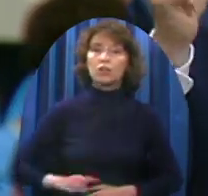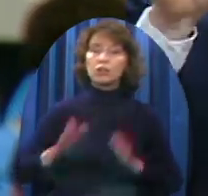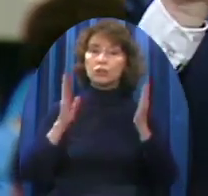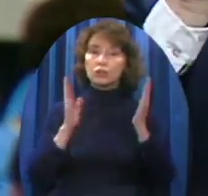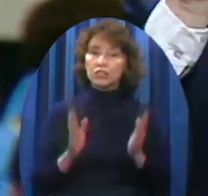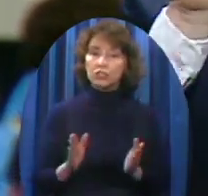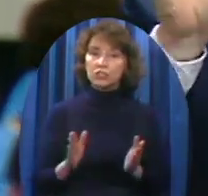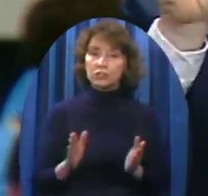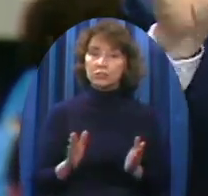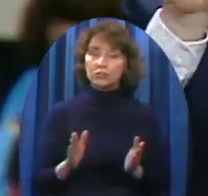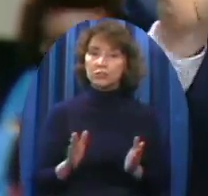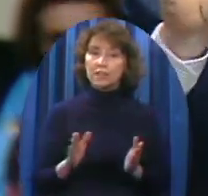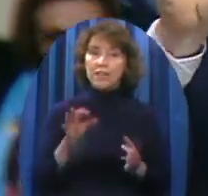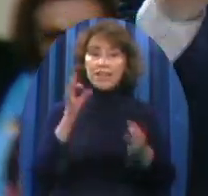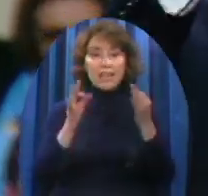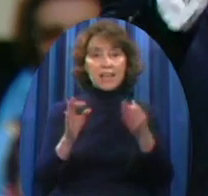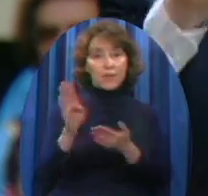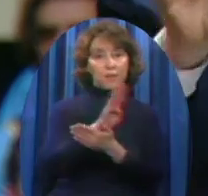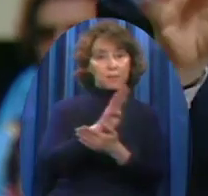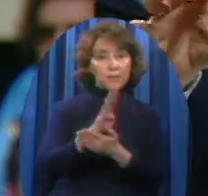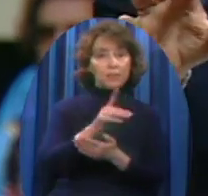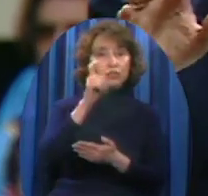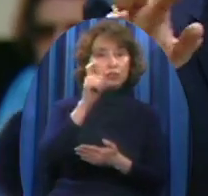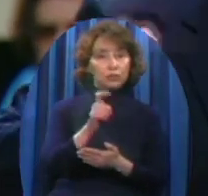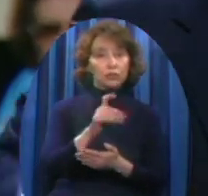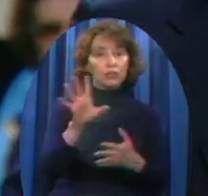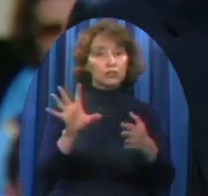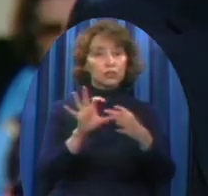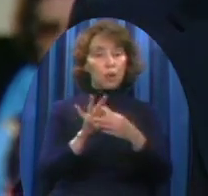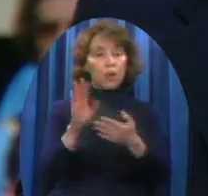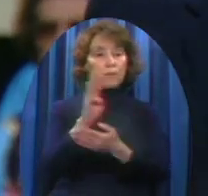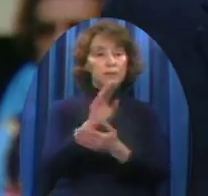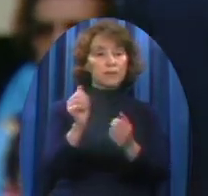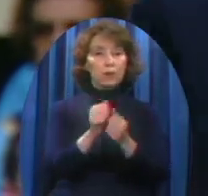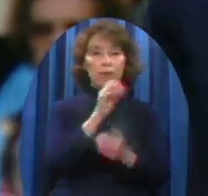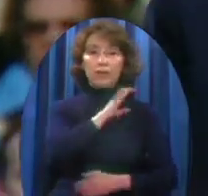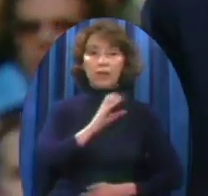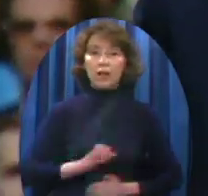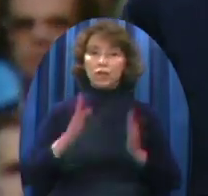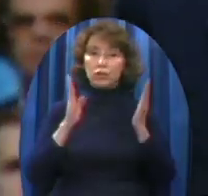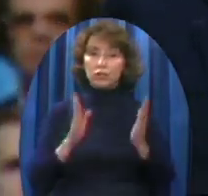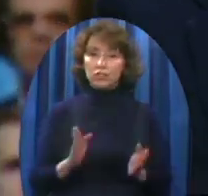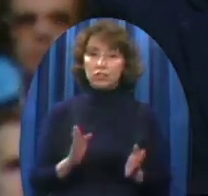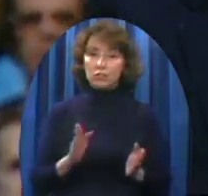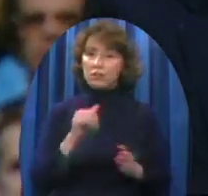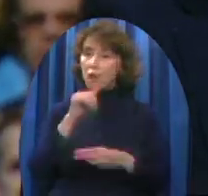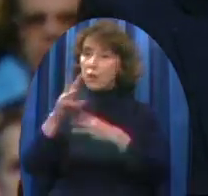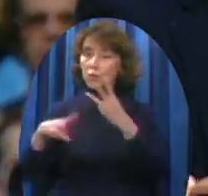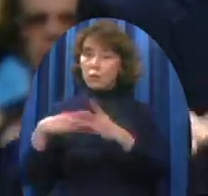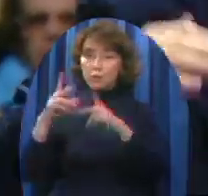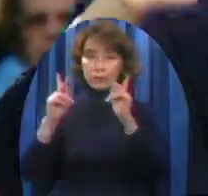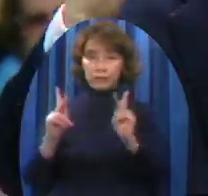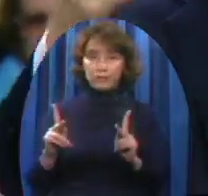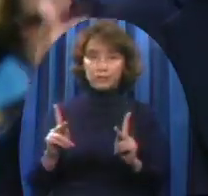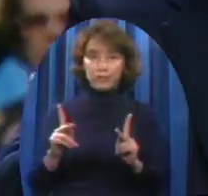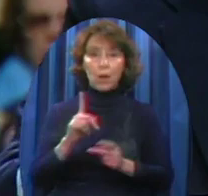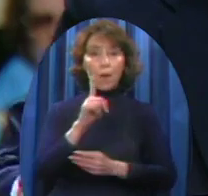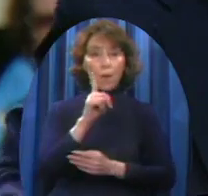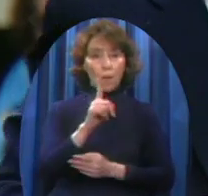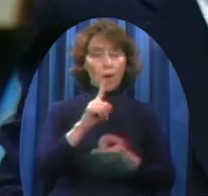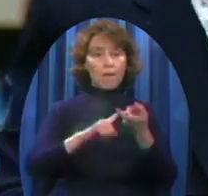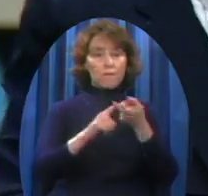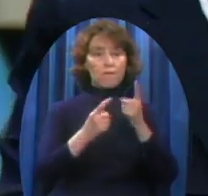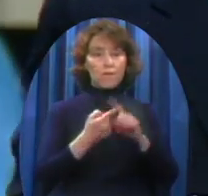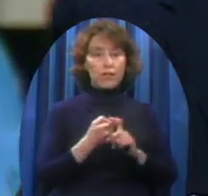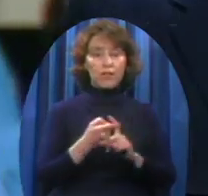of God. Don't be unequally yoked together. You pay the price for it down the road. I have a friend who went into business, a restaurant business. He's a wonderful Christian. Went